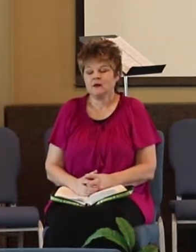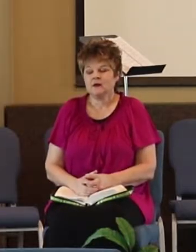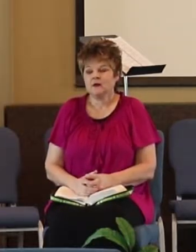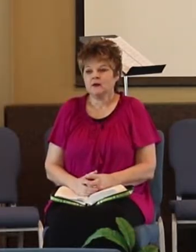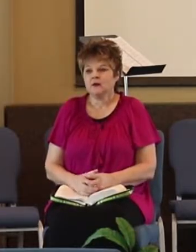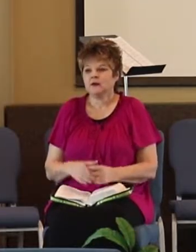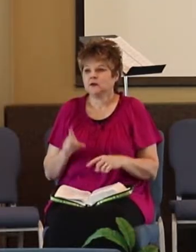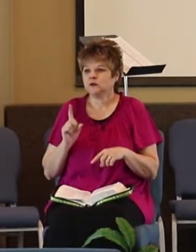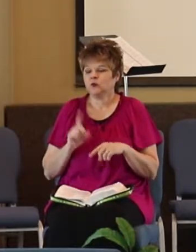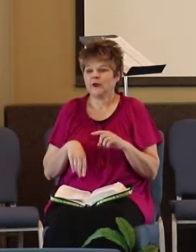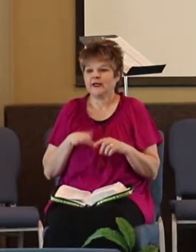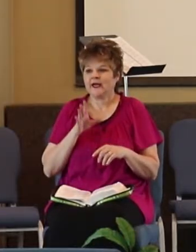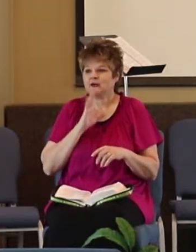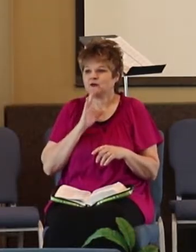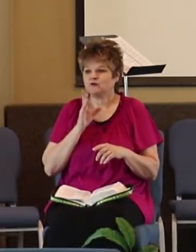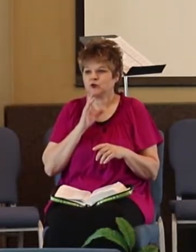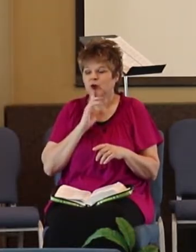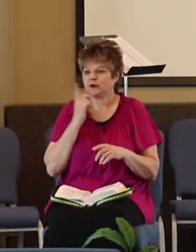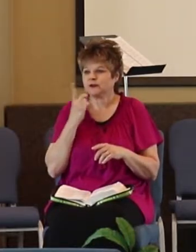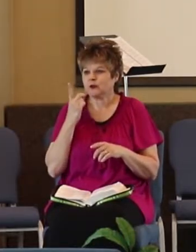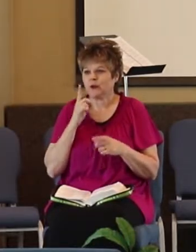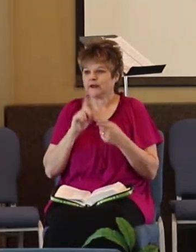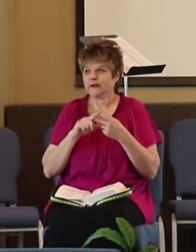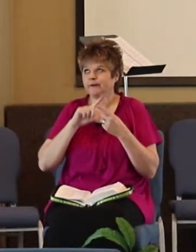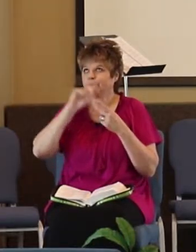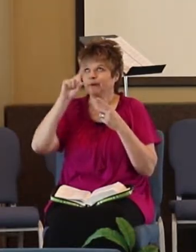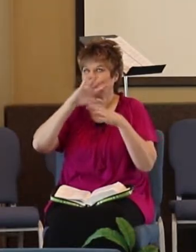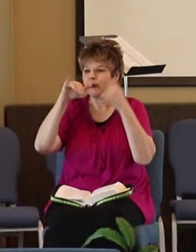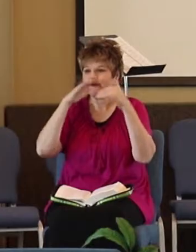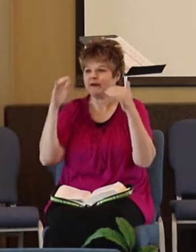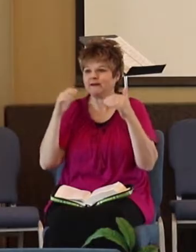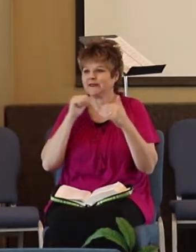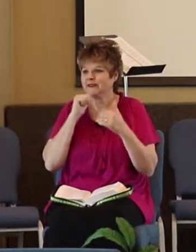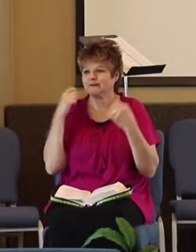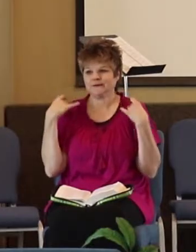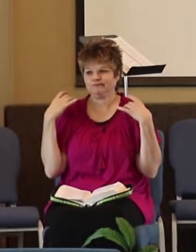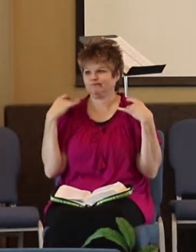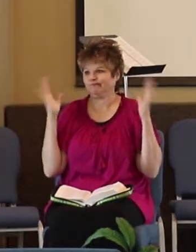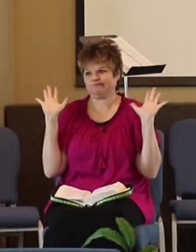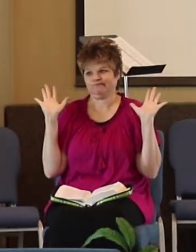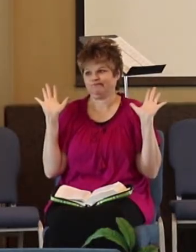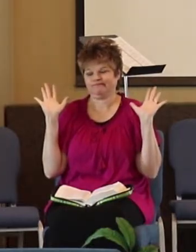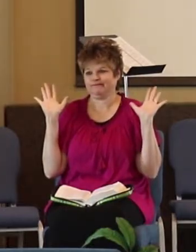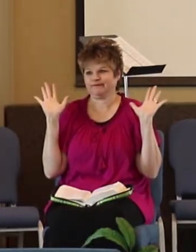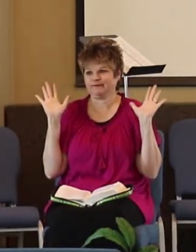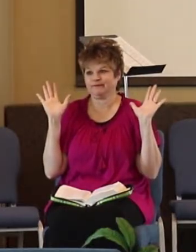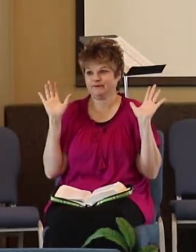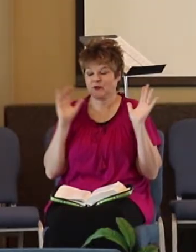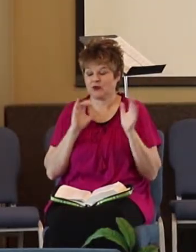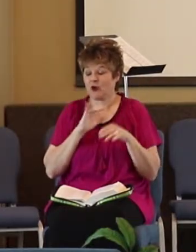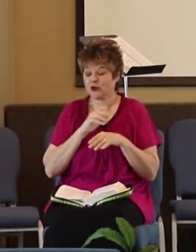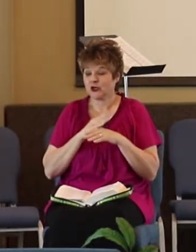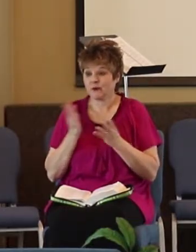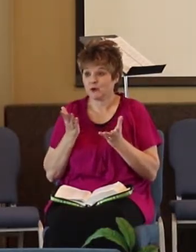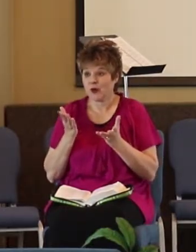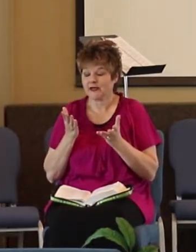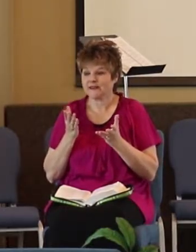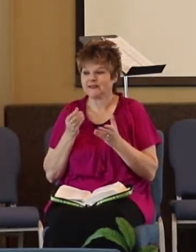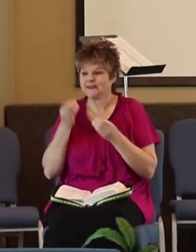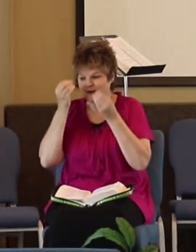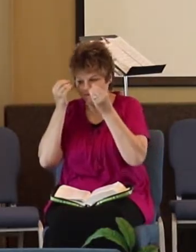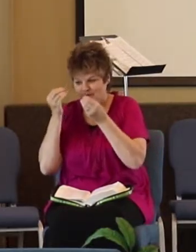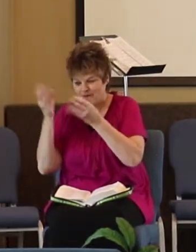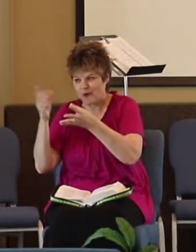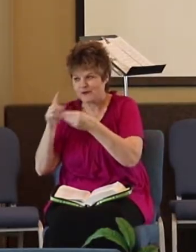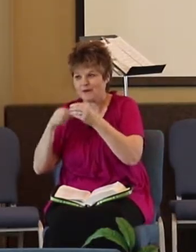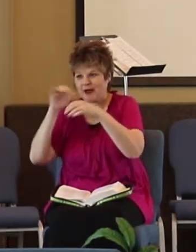We can't talk anyone into heaven. It's not our job. Our job is to tell them about heaven and to tell them